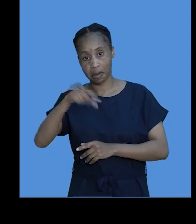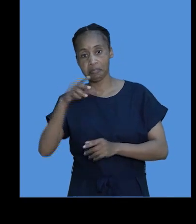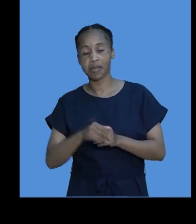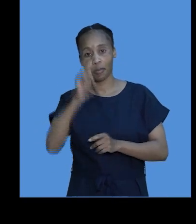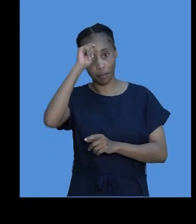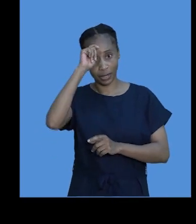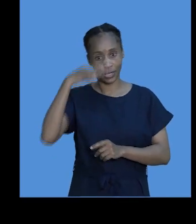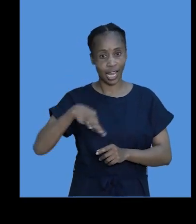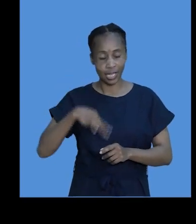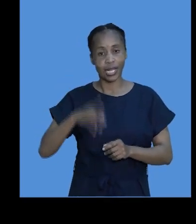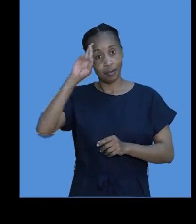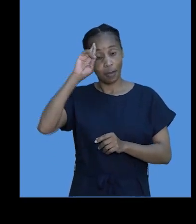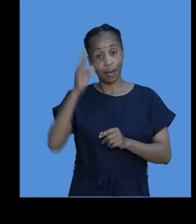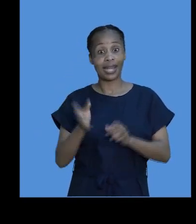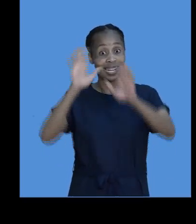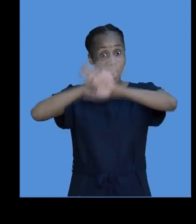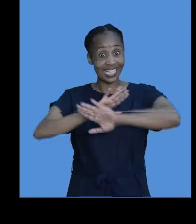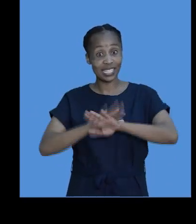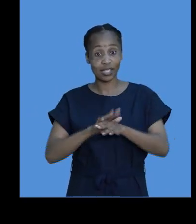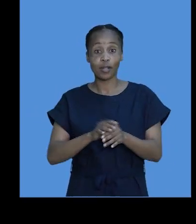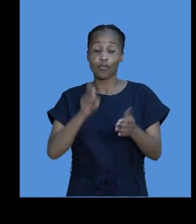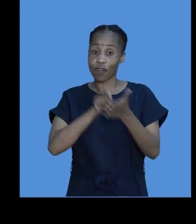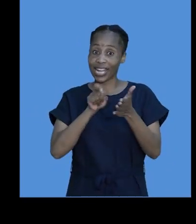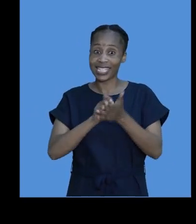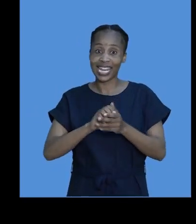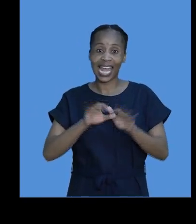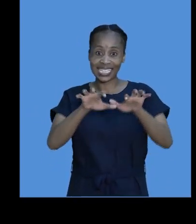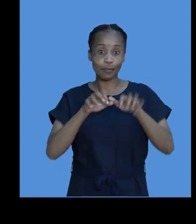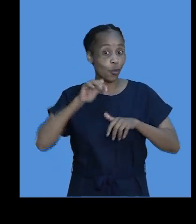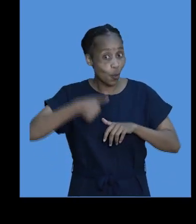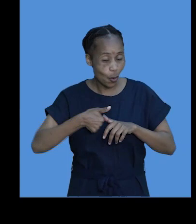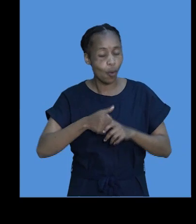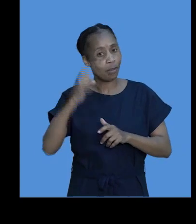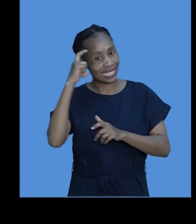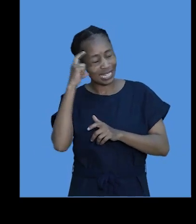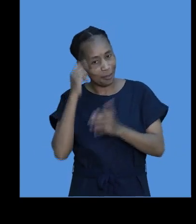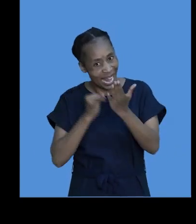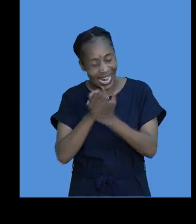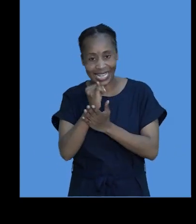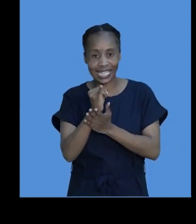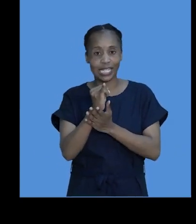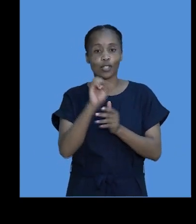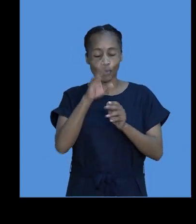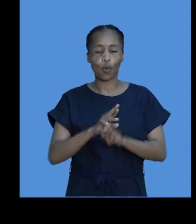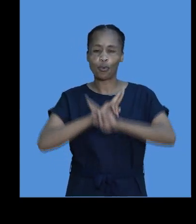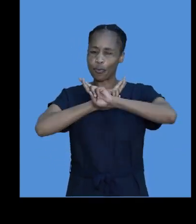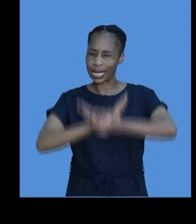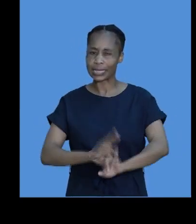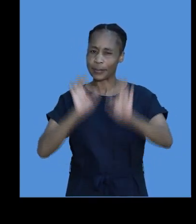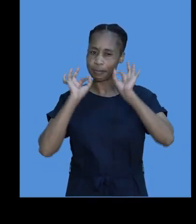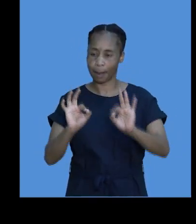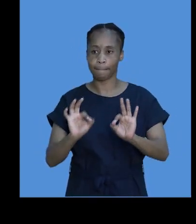Just before I go, boys and girls, remember the night of the exam, go to bed early so that you get enough rest.